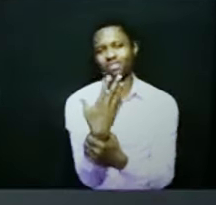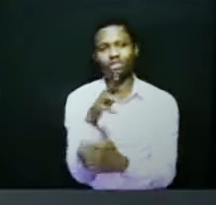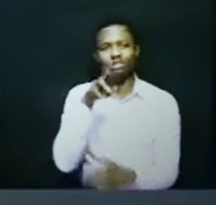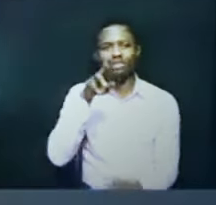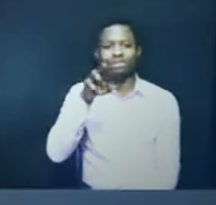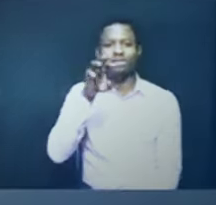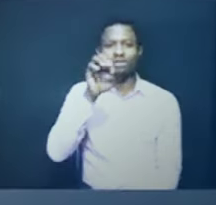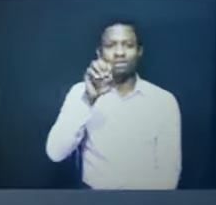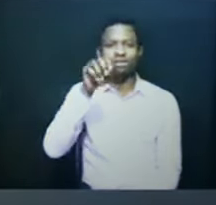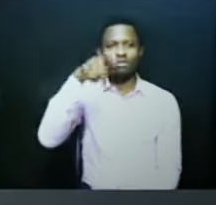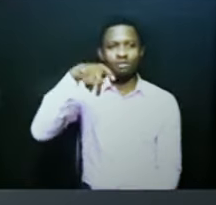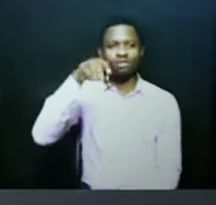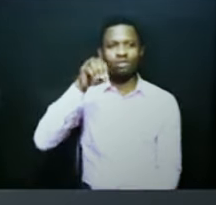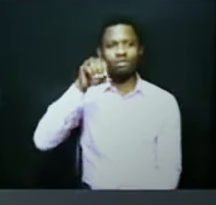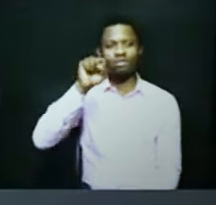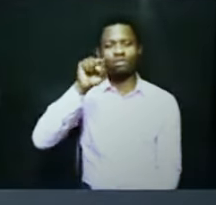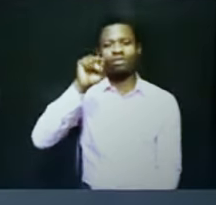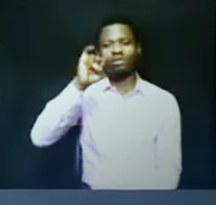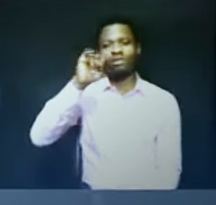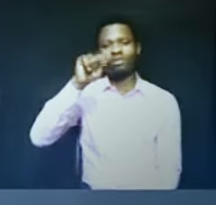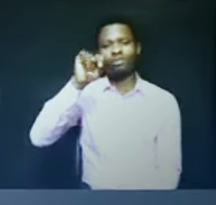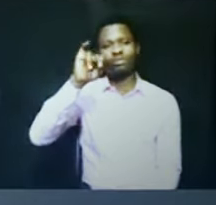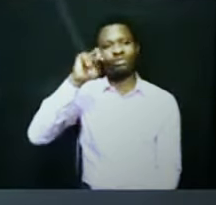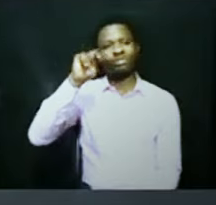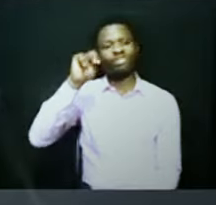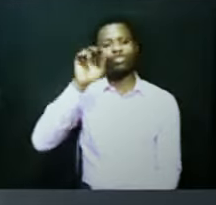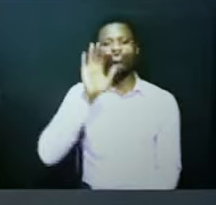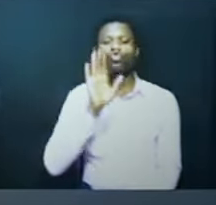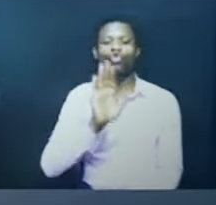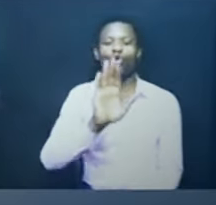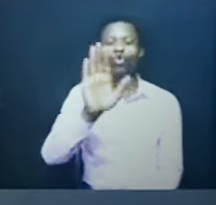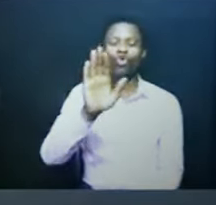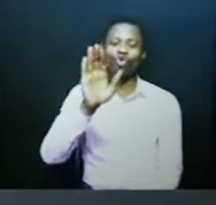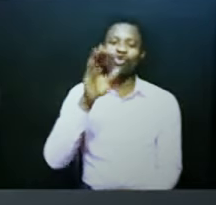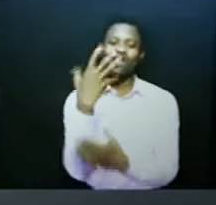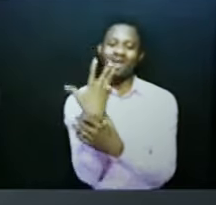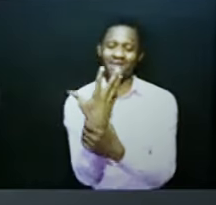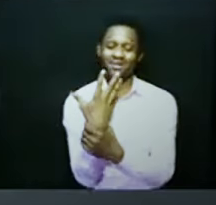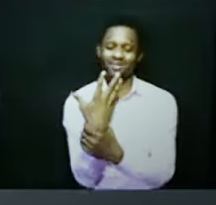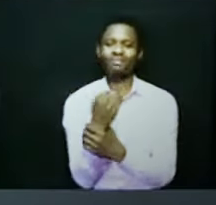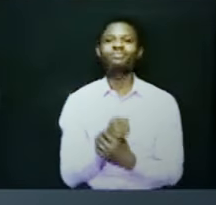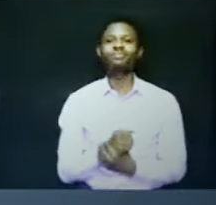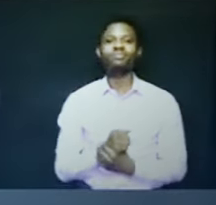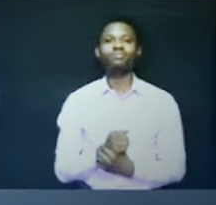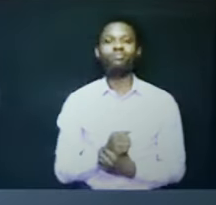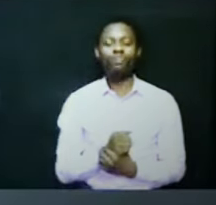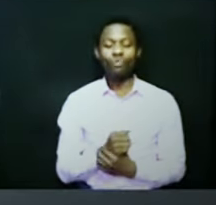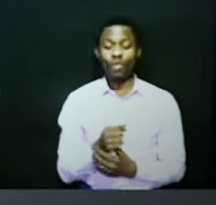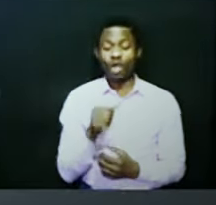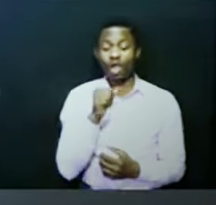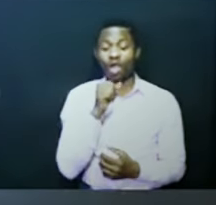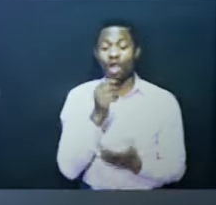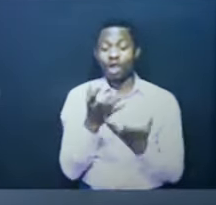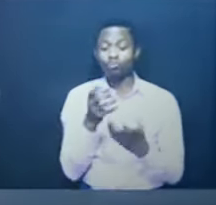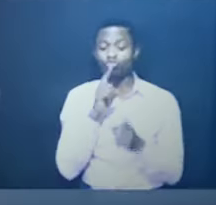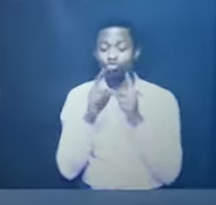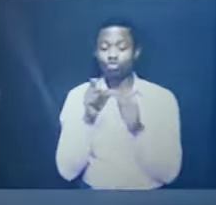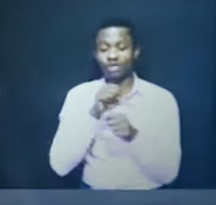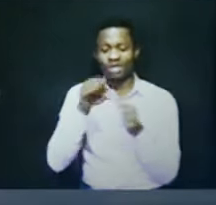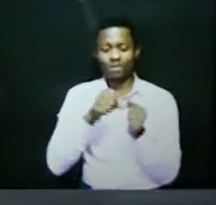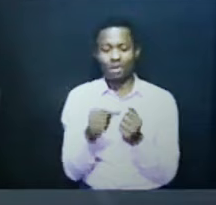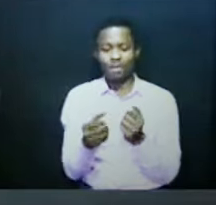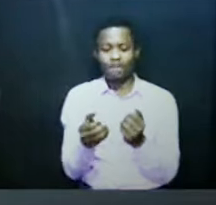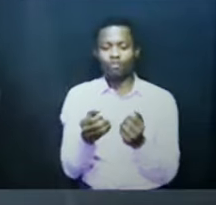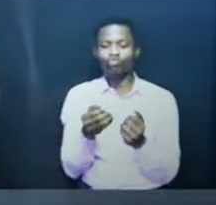So that we can have good success. I'm talking about balanced success.